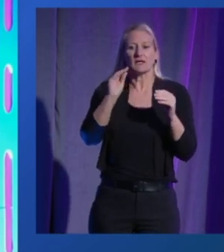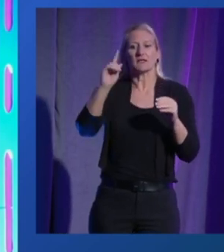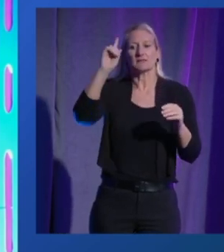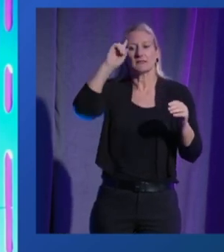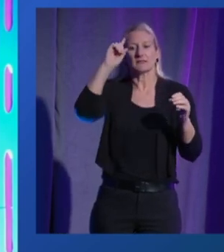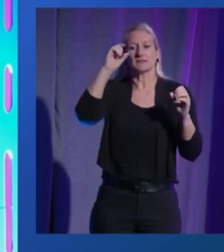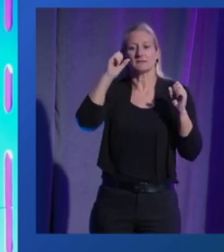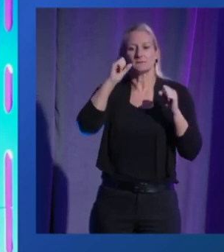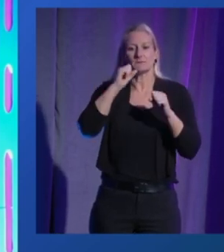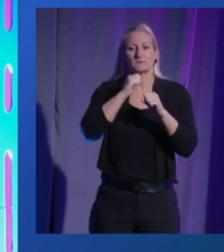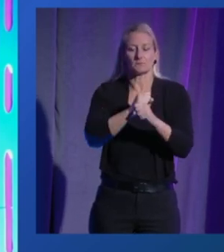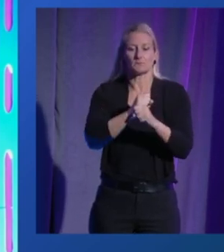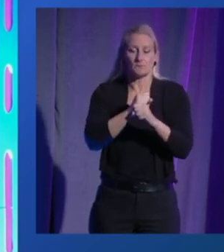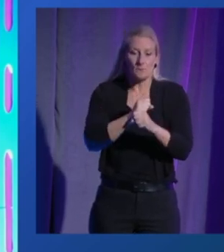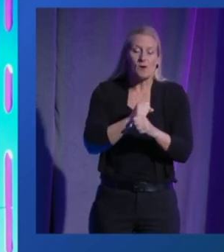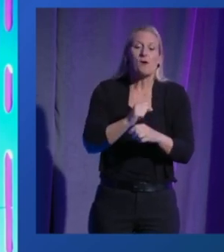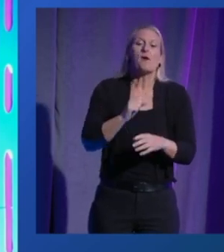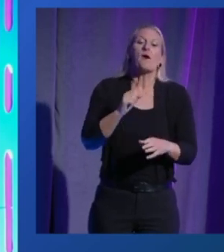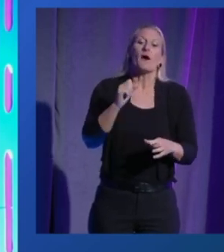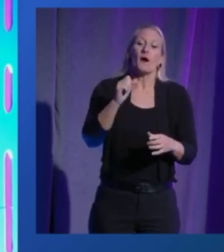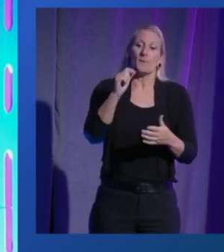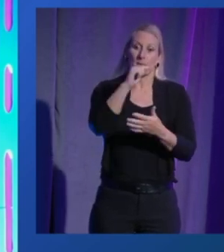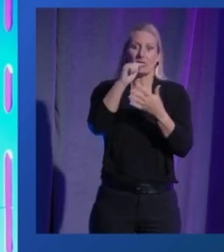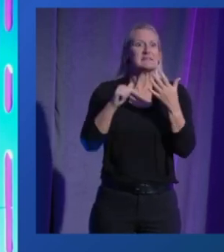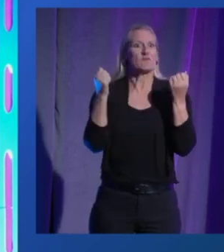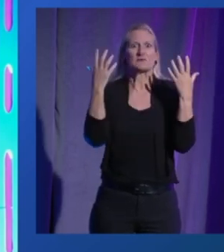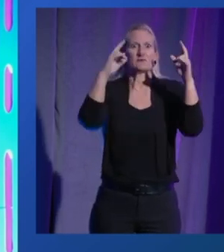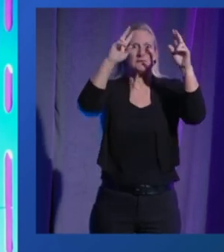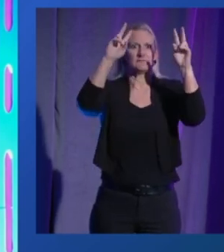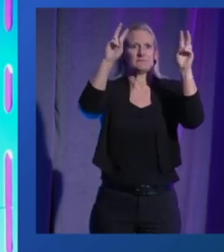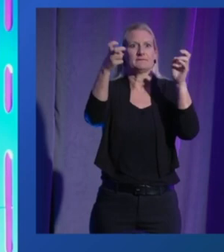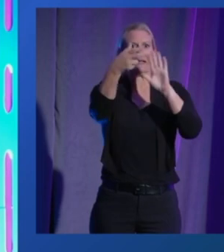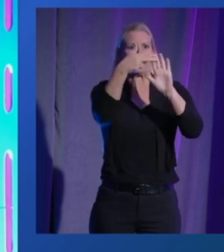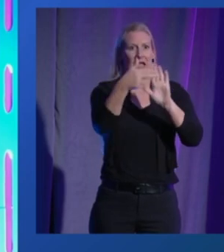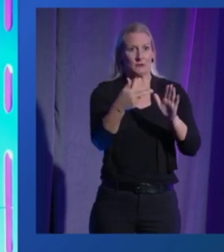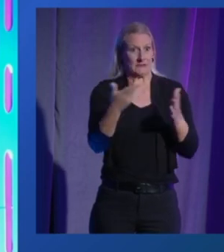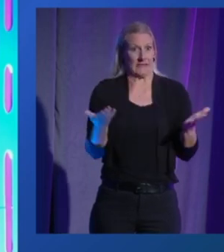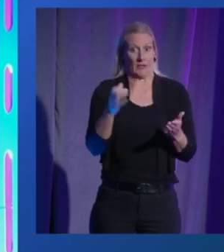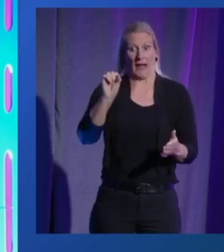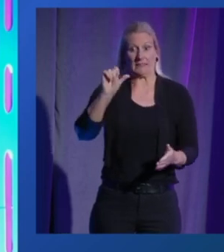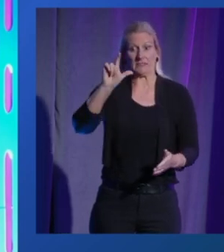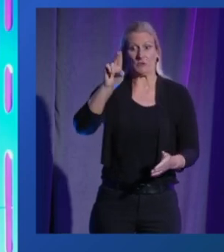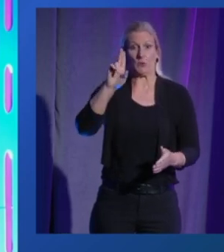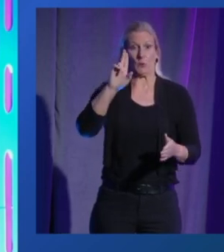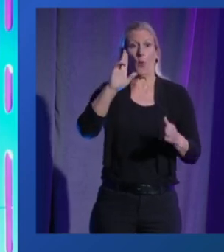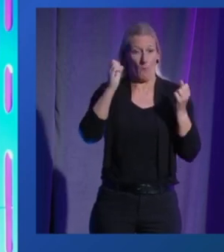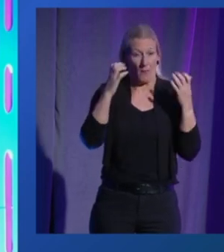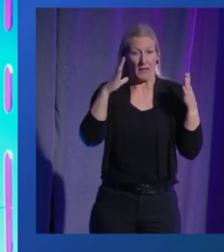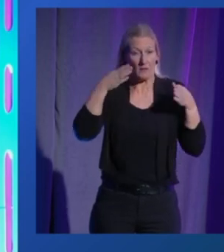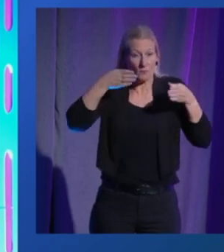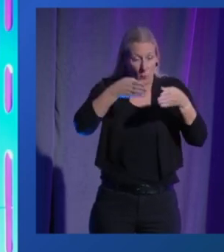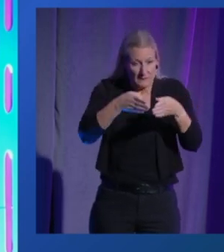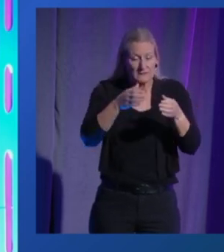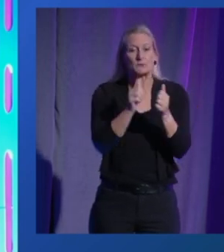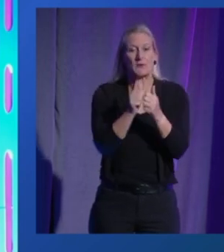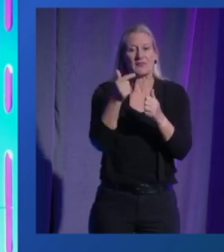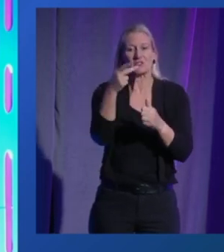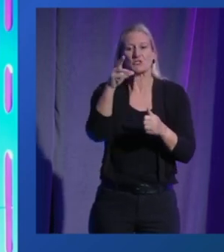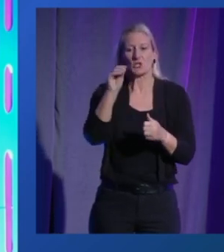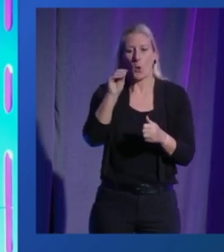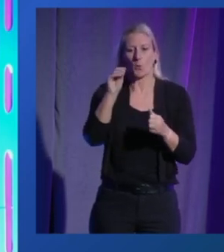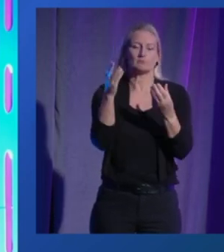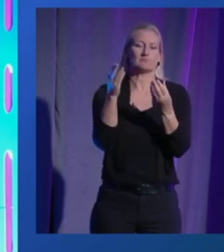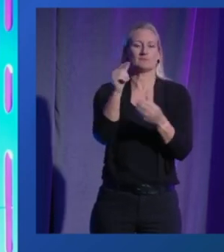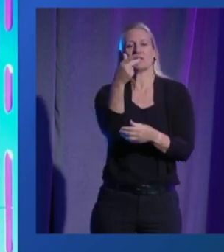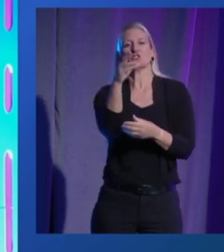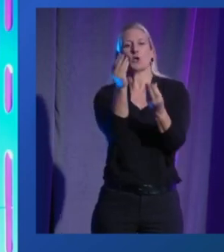well as executive director of slooh intelligence Community Center for academic Excellence I noce that all of you involved in this field have so